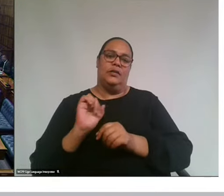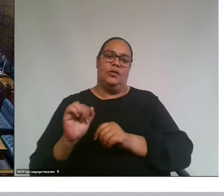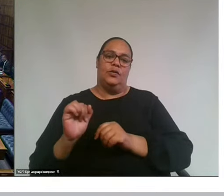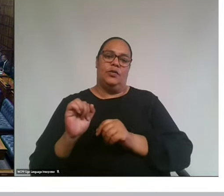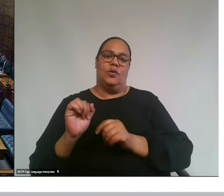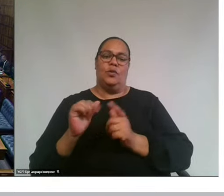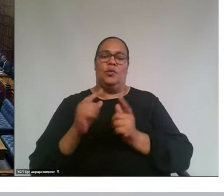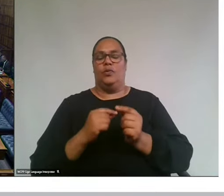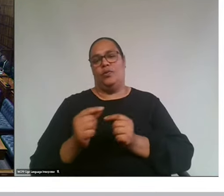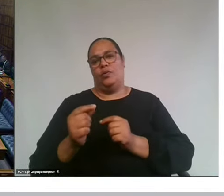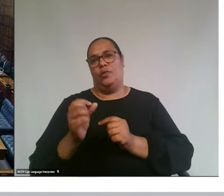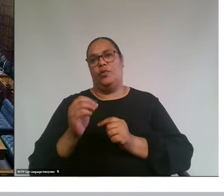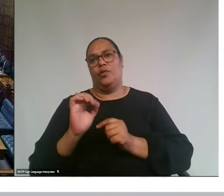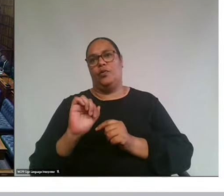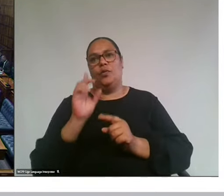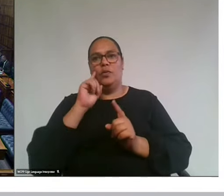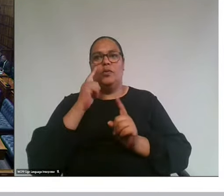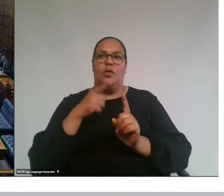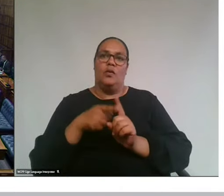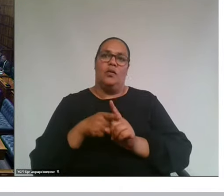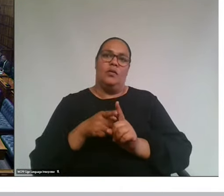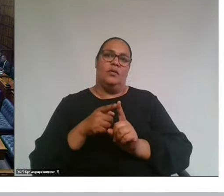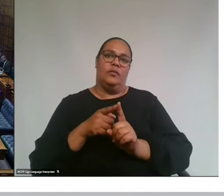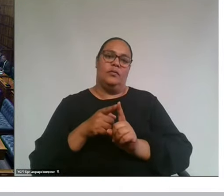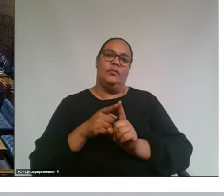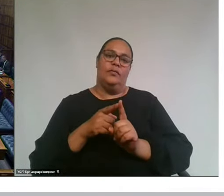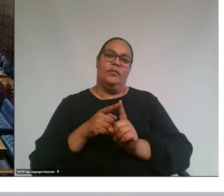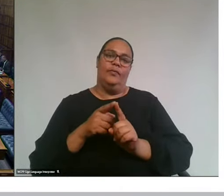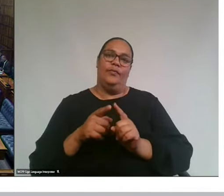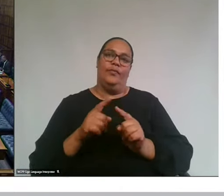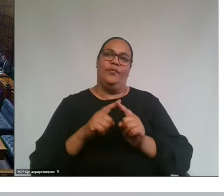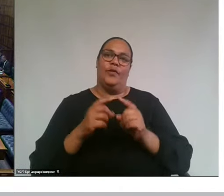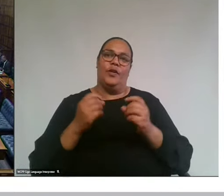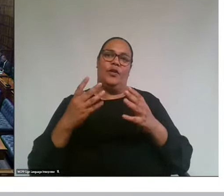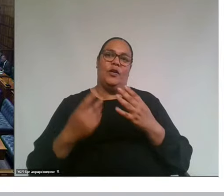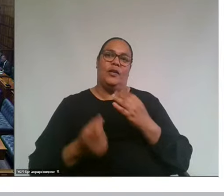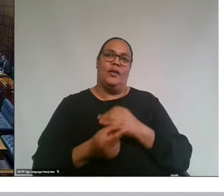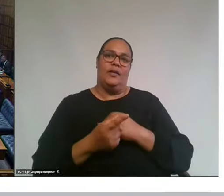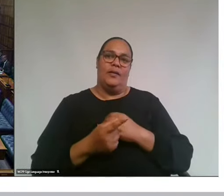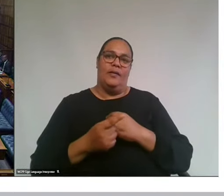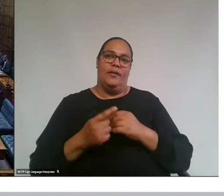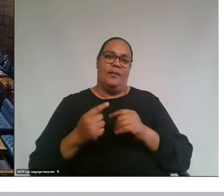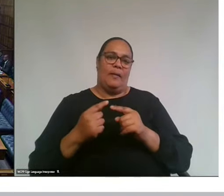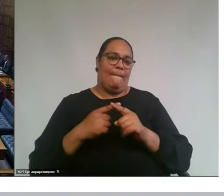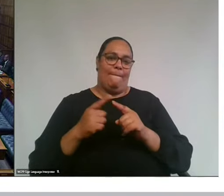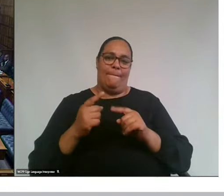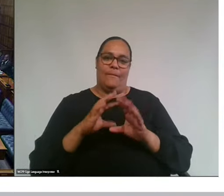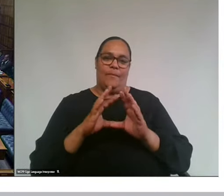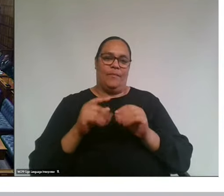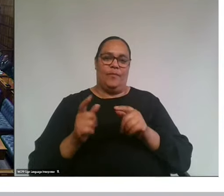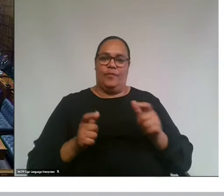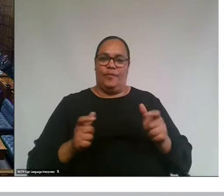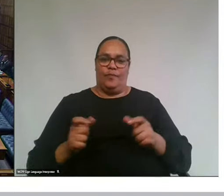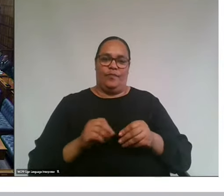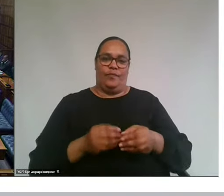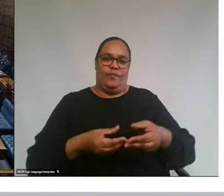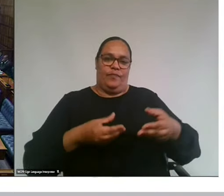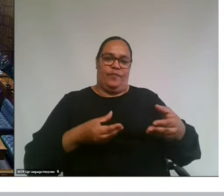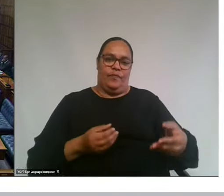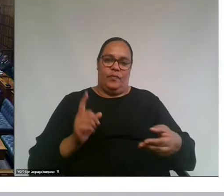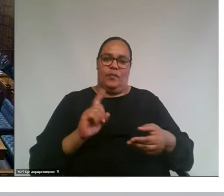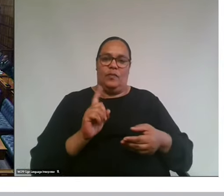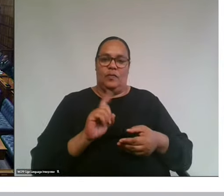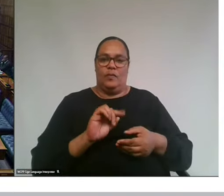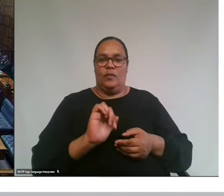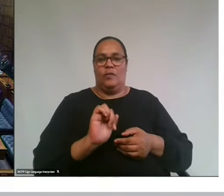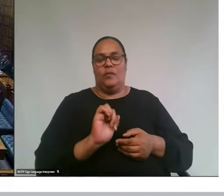Venture so they target dat 2027 there's a lot that needs to happen and this is all contained in a document which